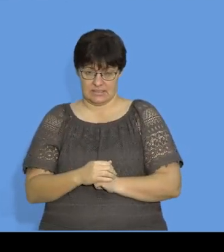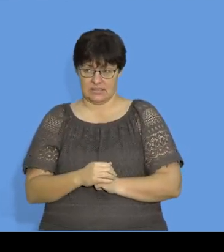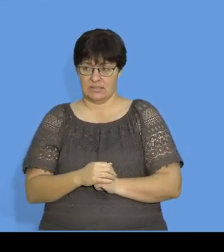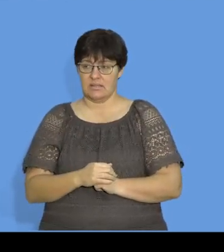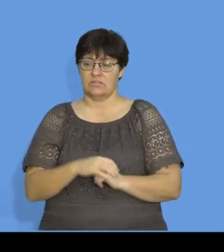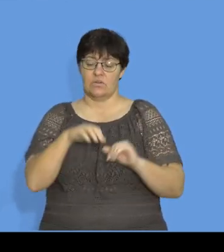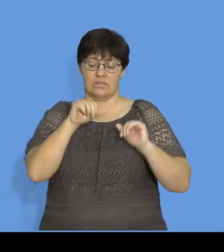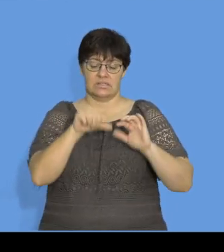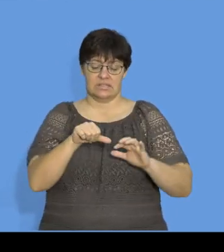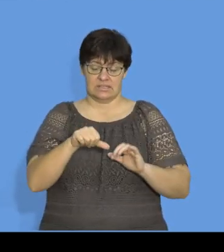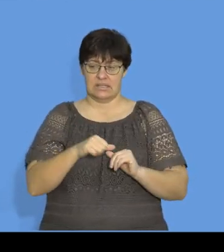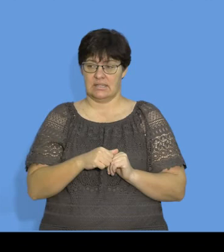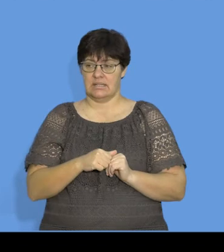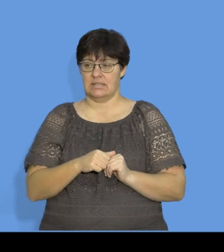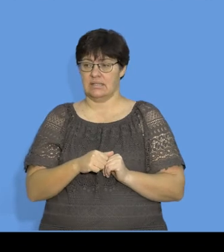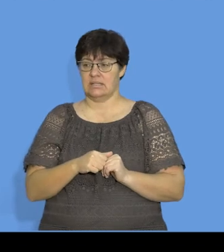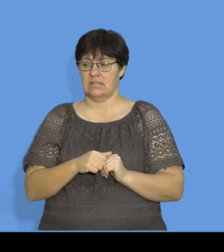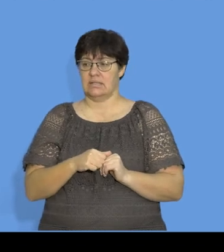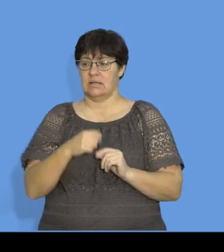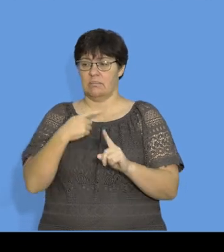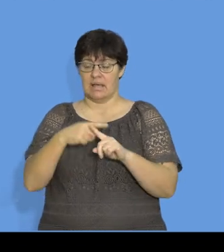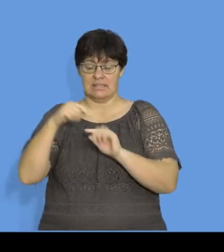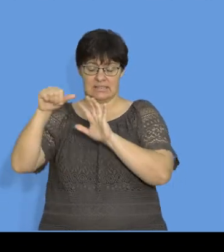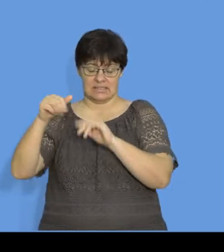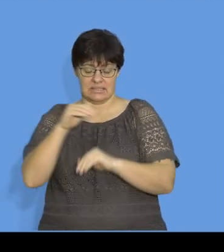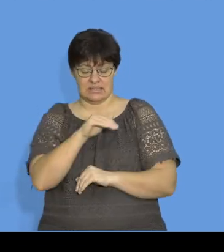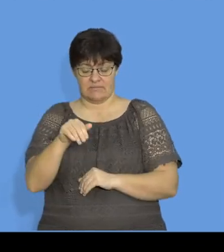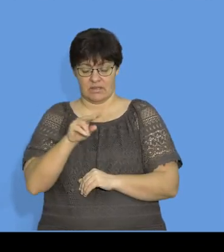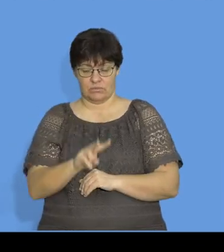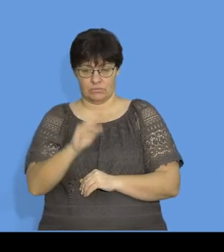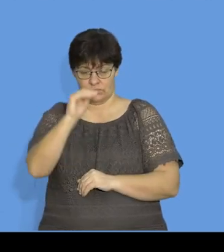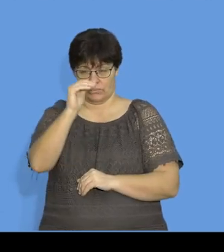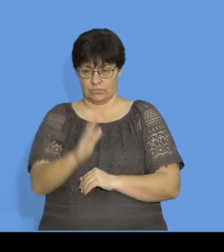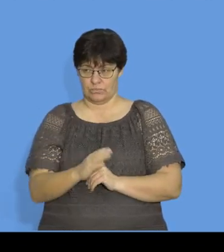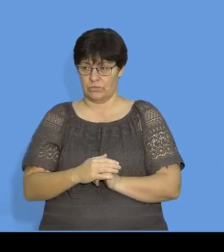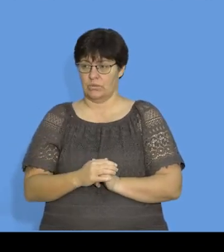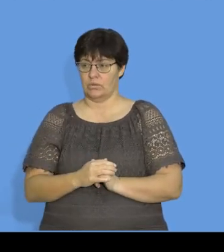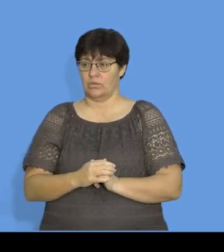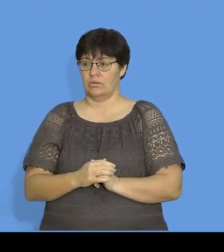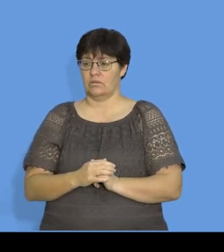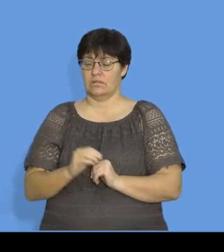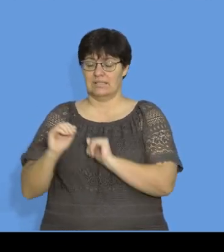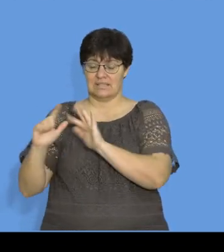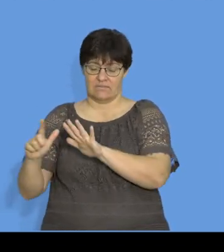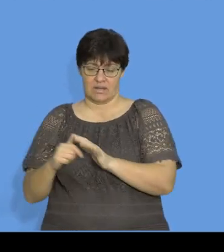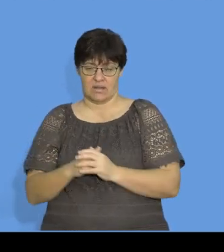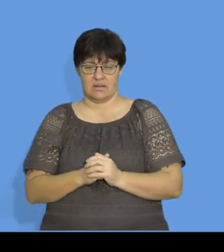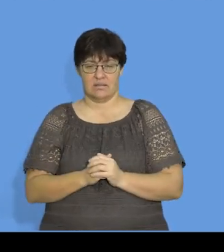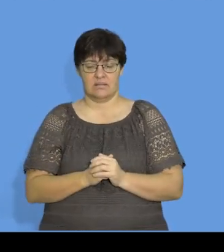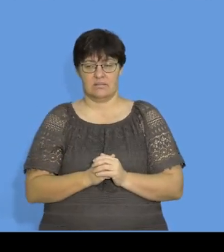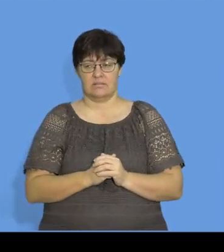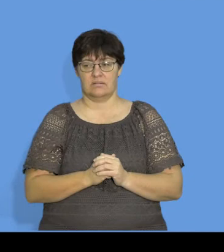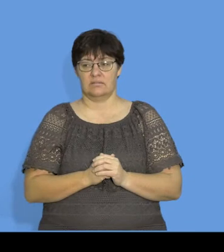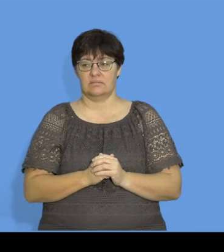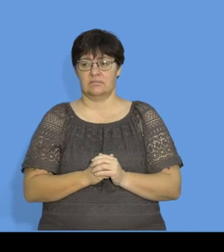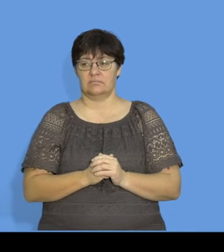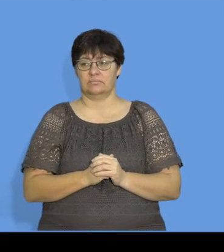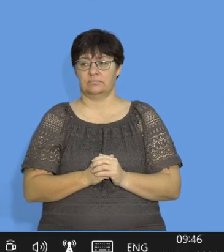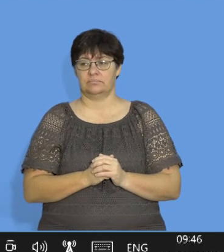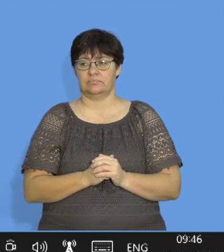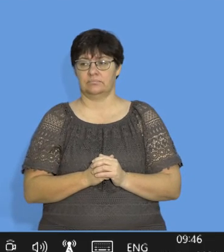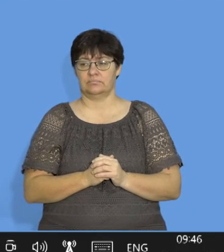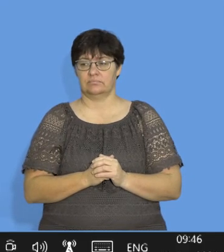So 16 plus 16 divided by 2 times by 7.